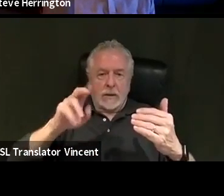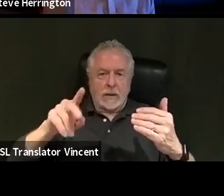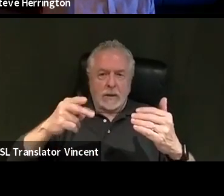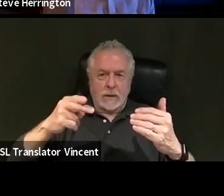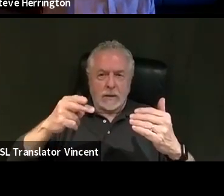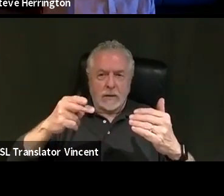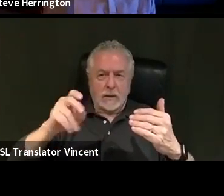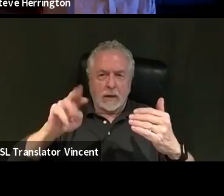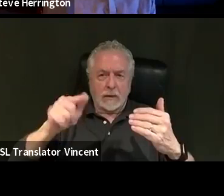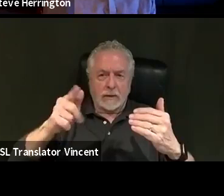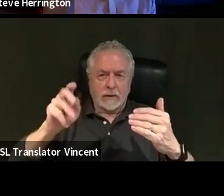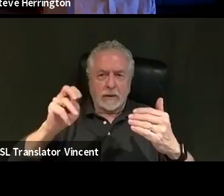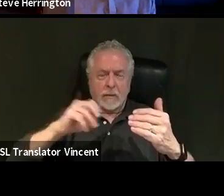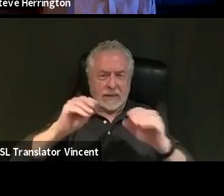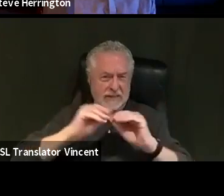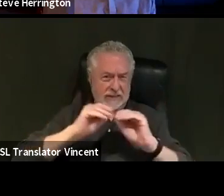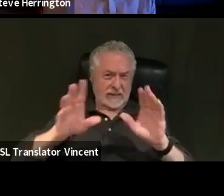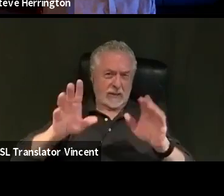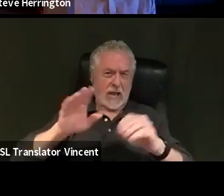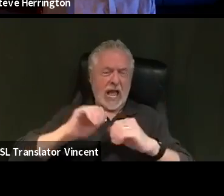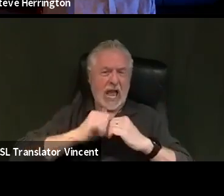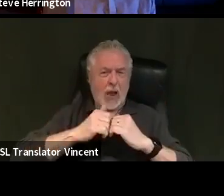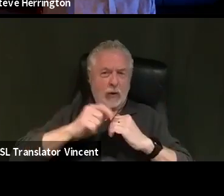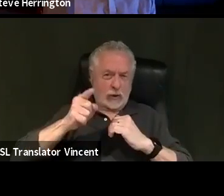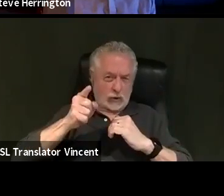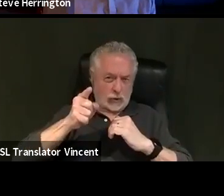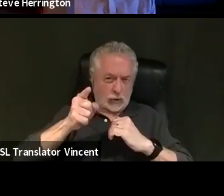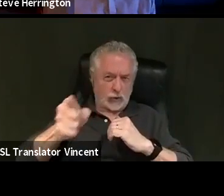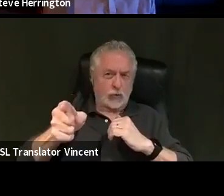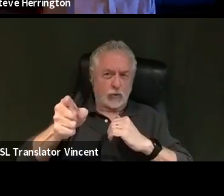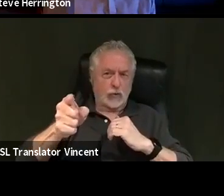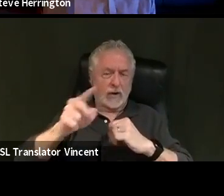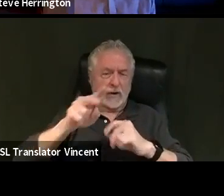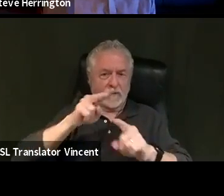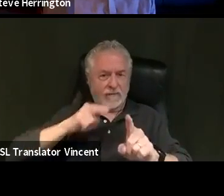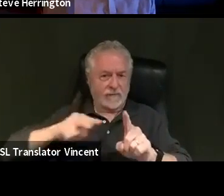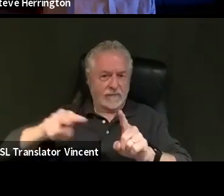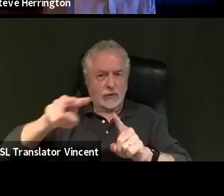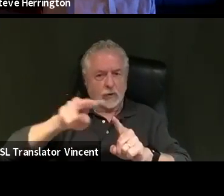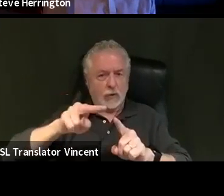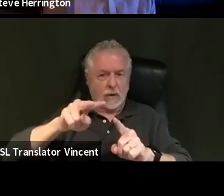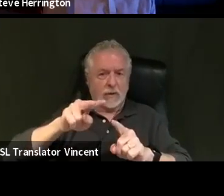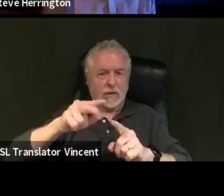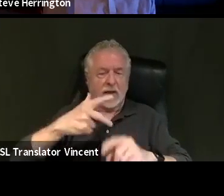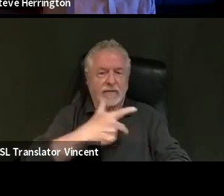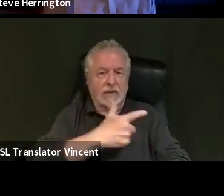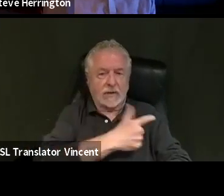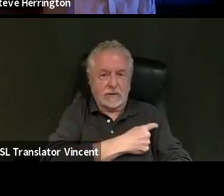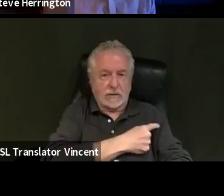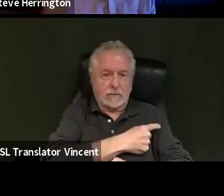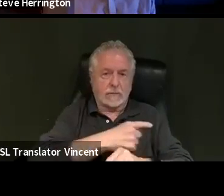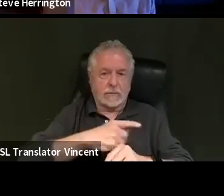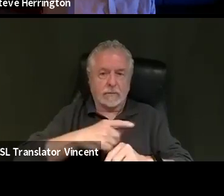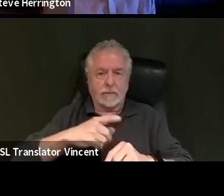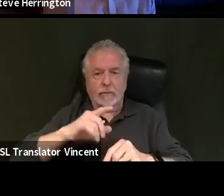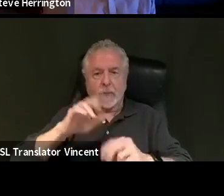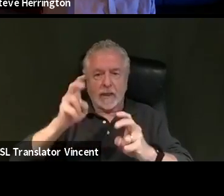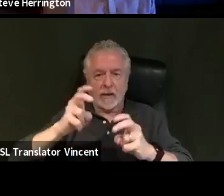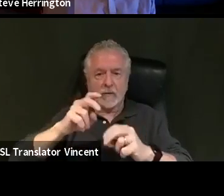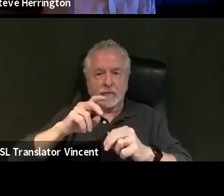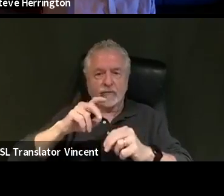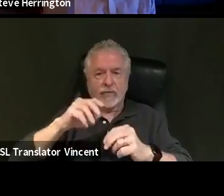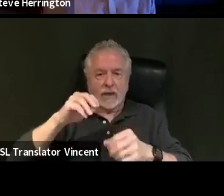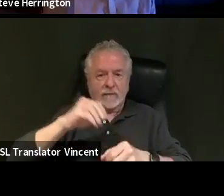Harrington, I just wanted to be clear on how you view the vaccination issue